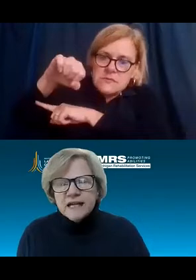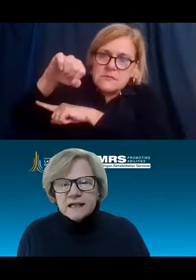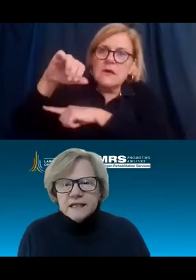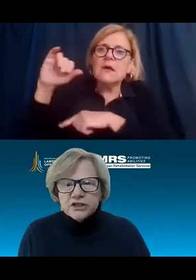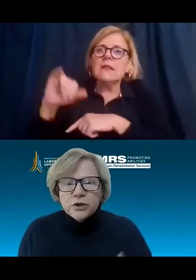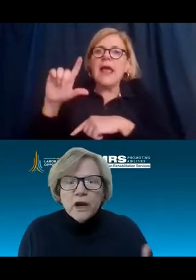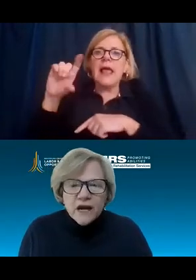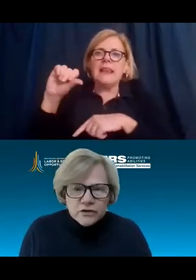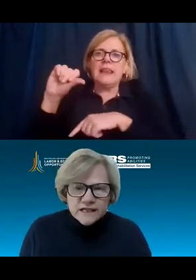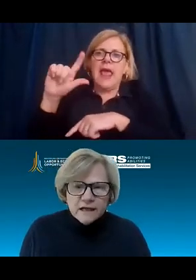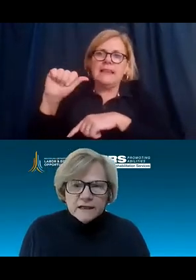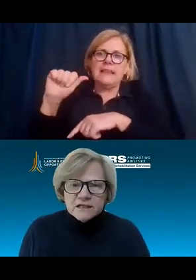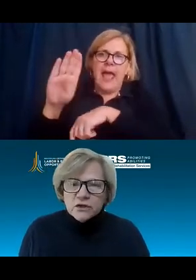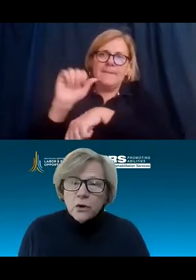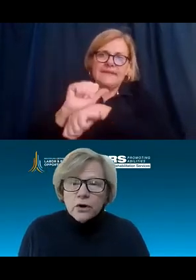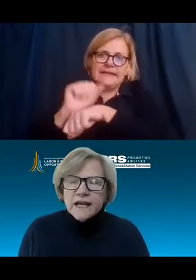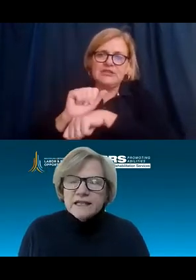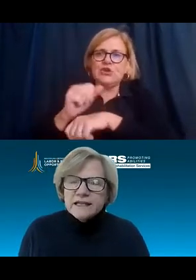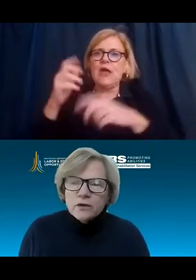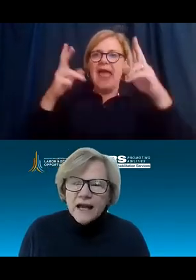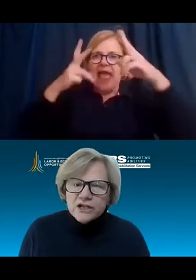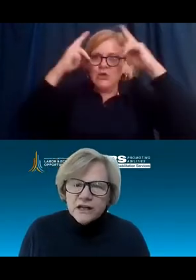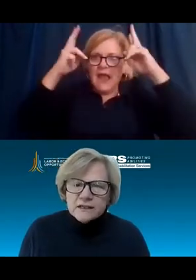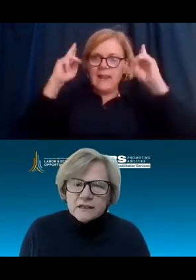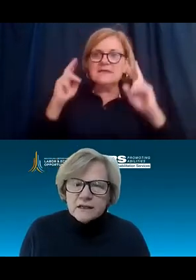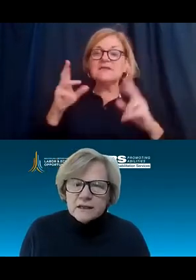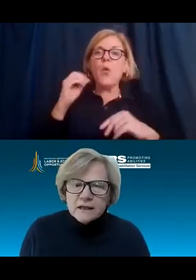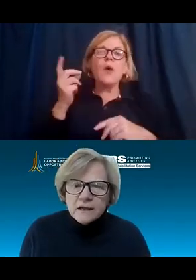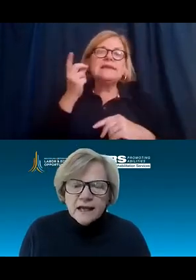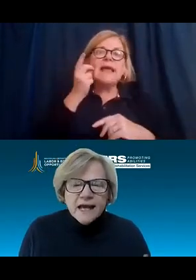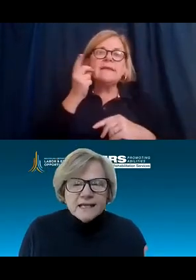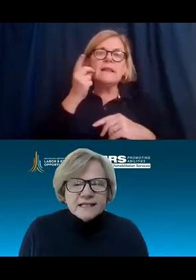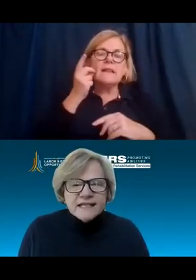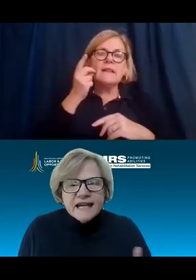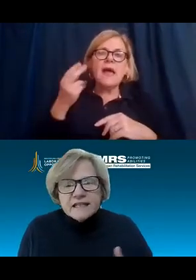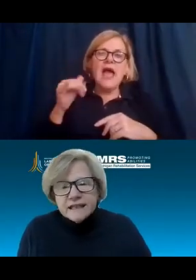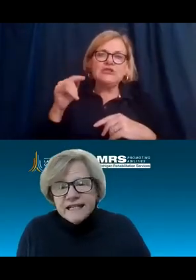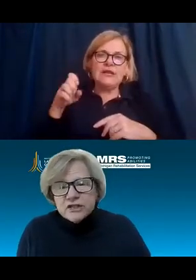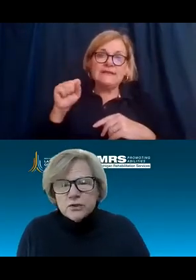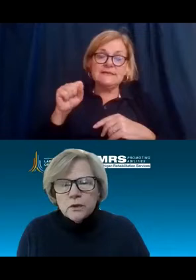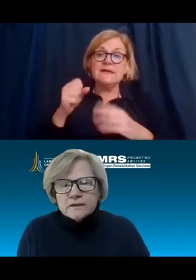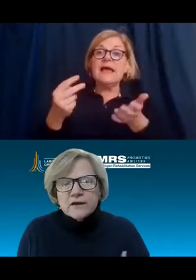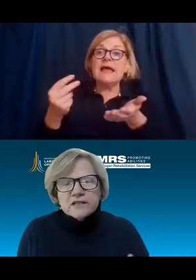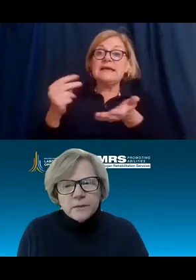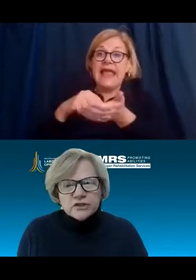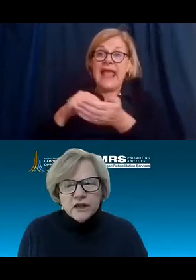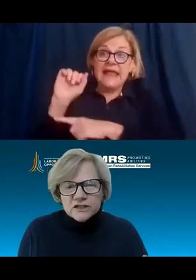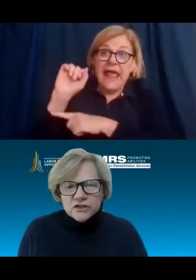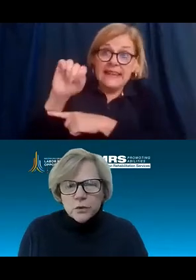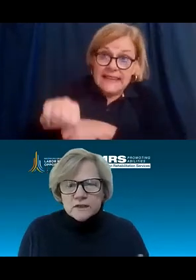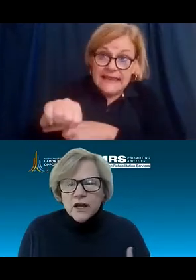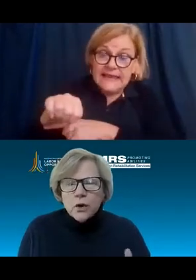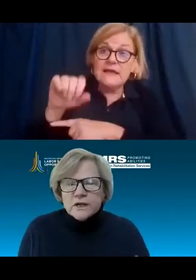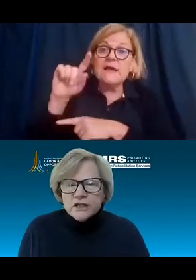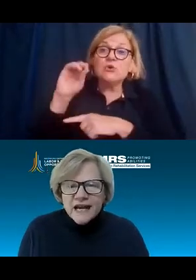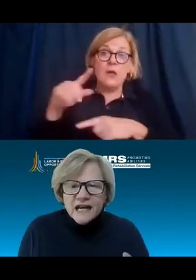lab technician, hairstylist, or a dental hygienist. Stand lean stools are specialized